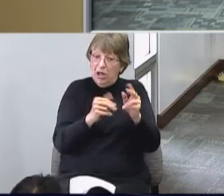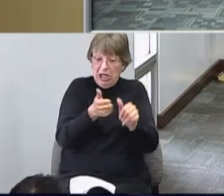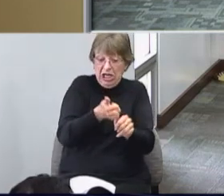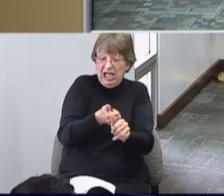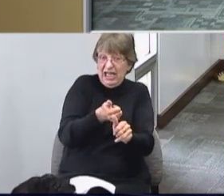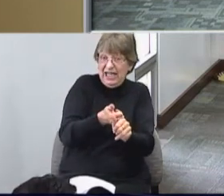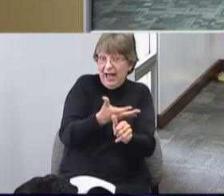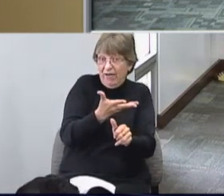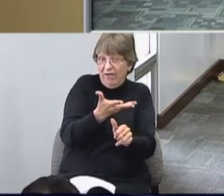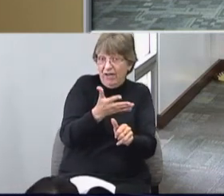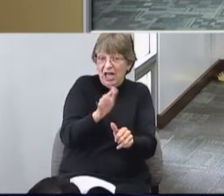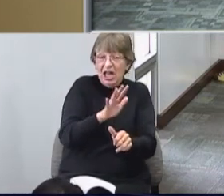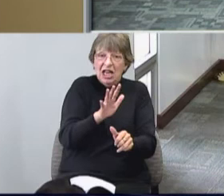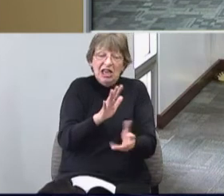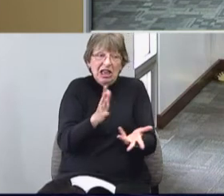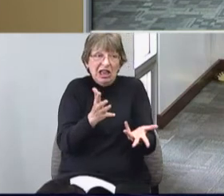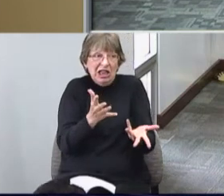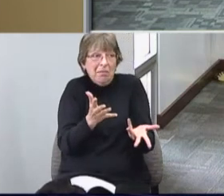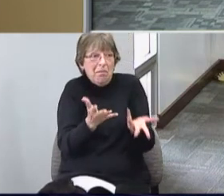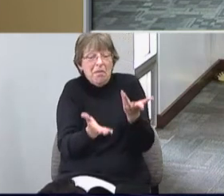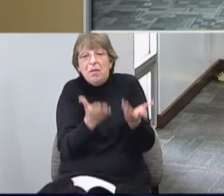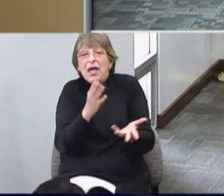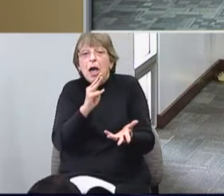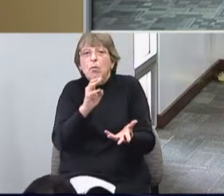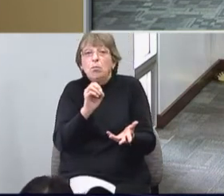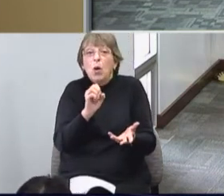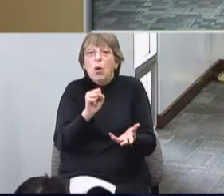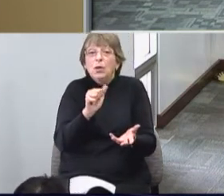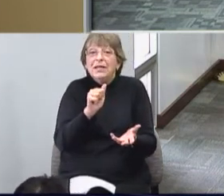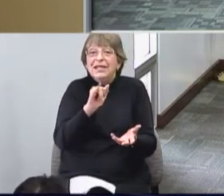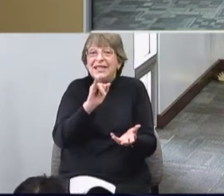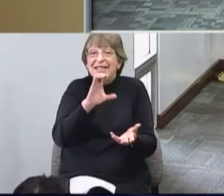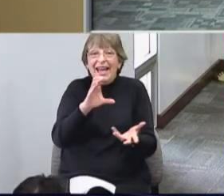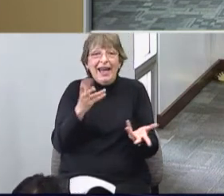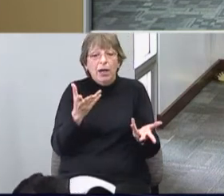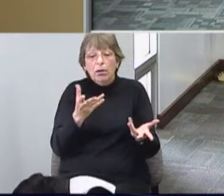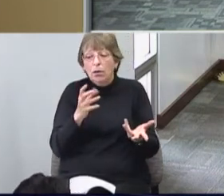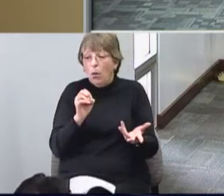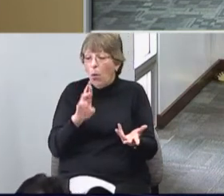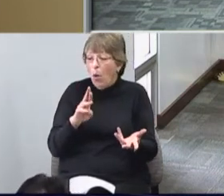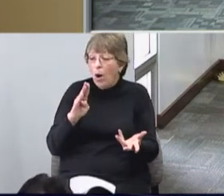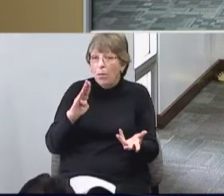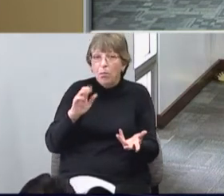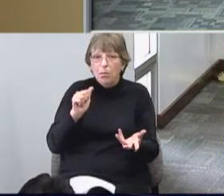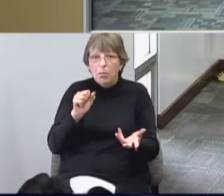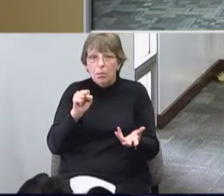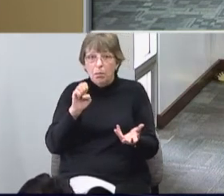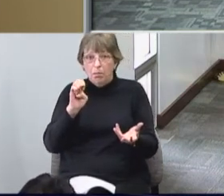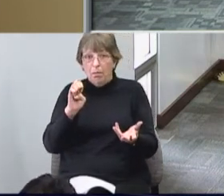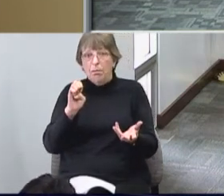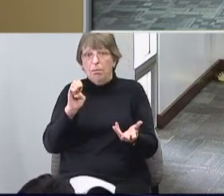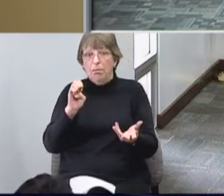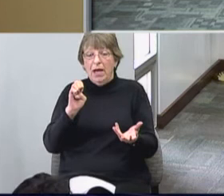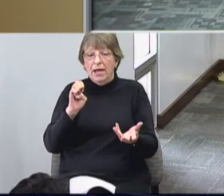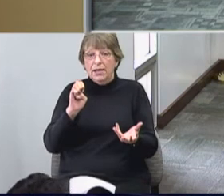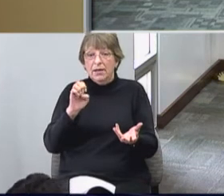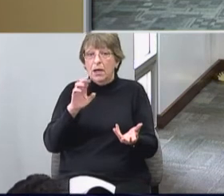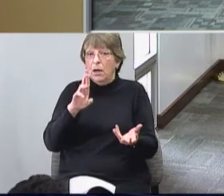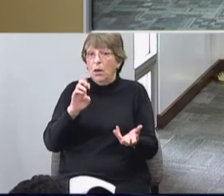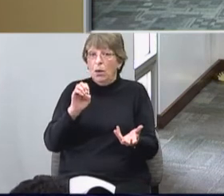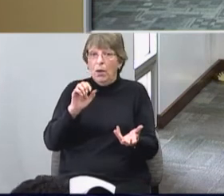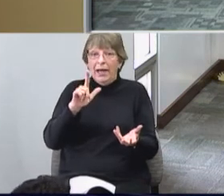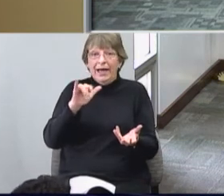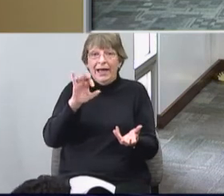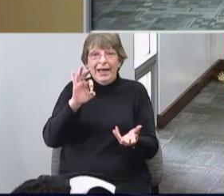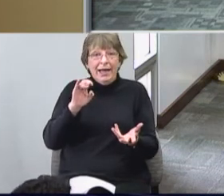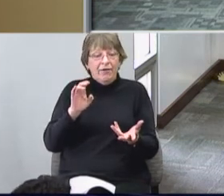a mosaic or a bas relief or whatever, it could be a statue. So